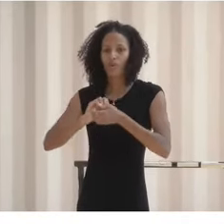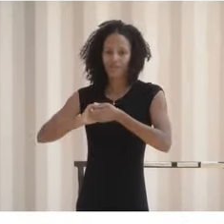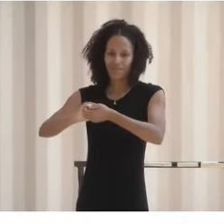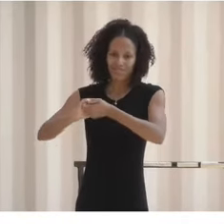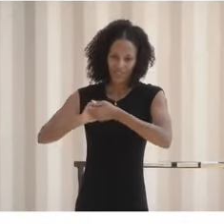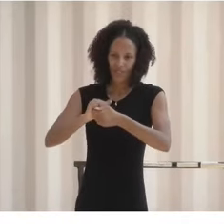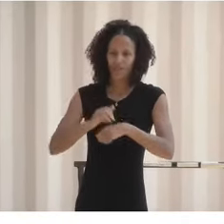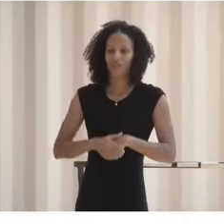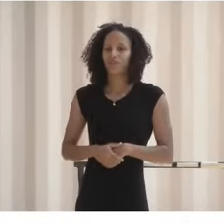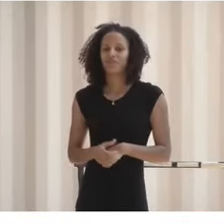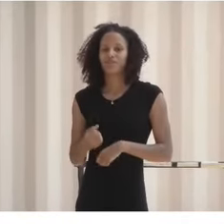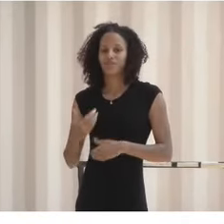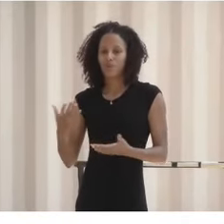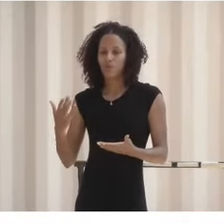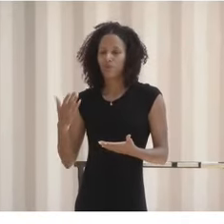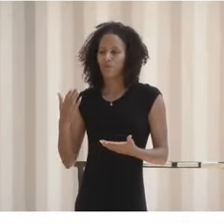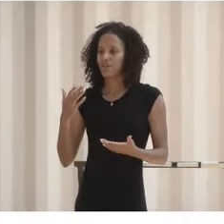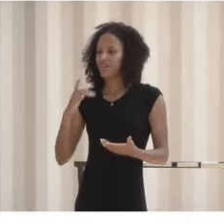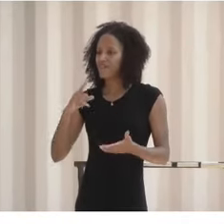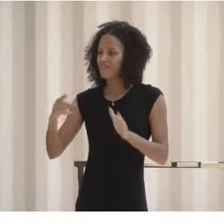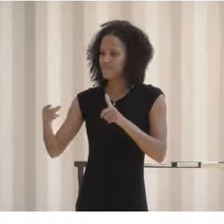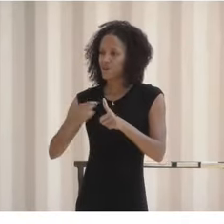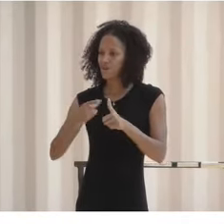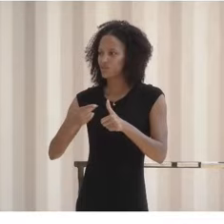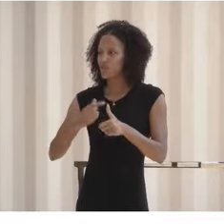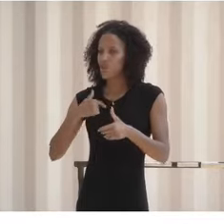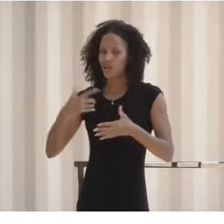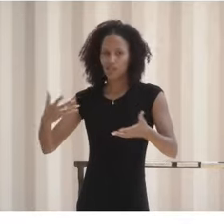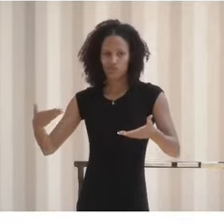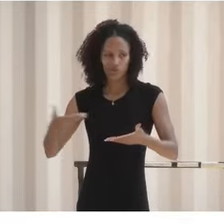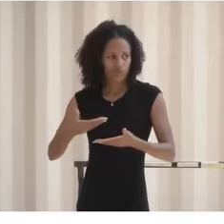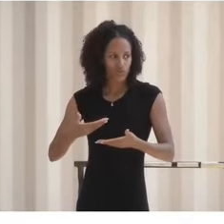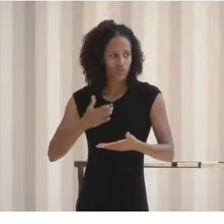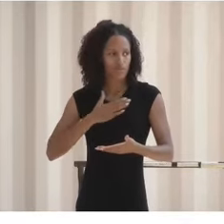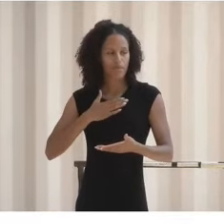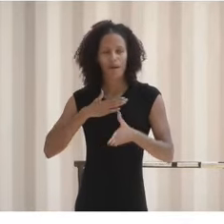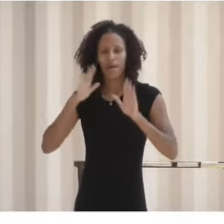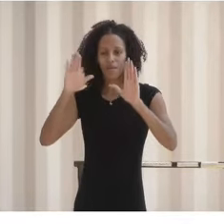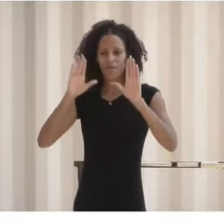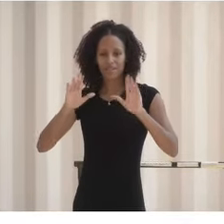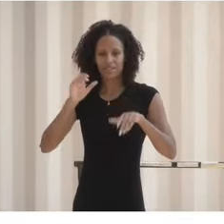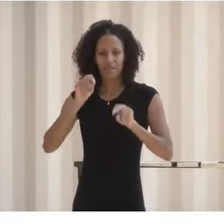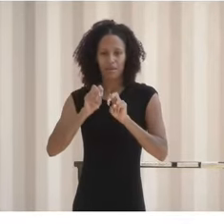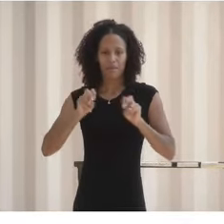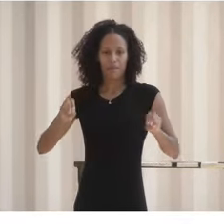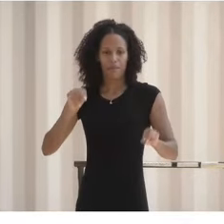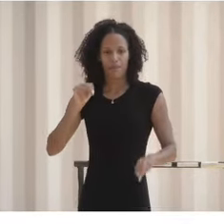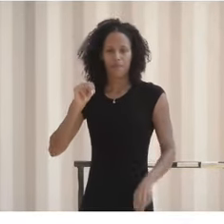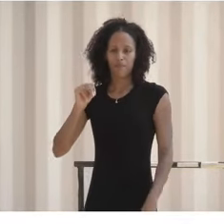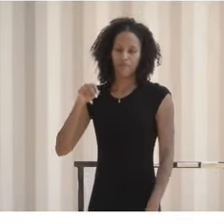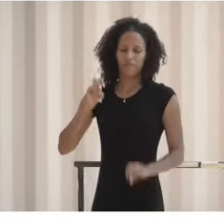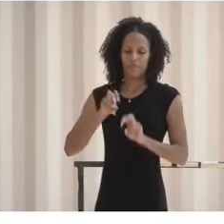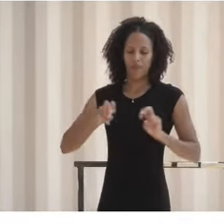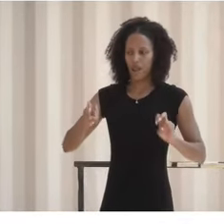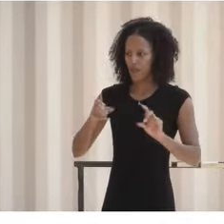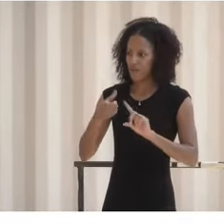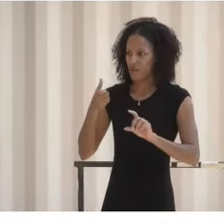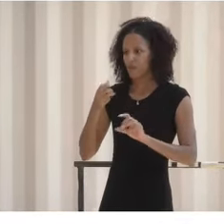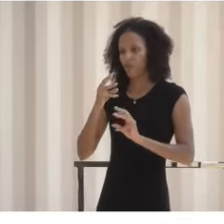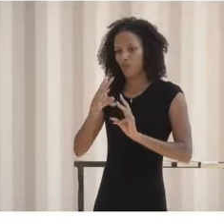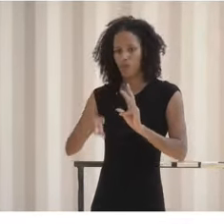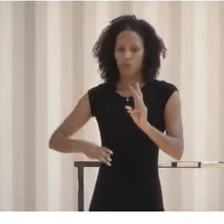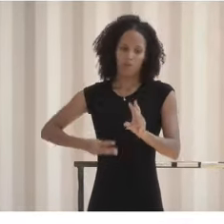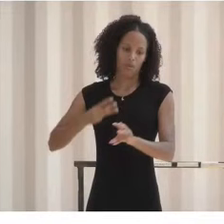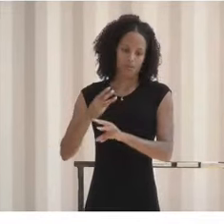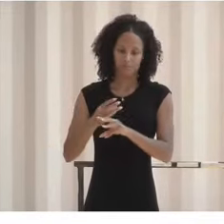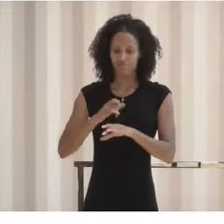this. So what I want to do is I would like to, first of all, introduce my amazing panel that come from all over the world. And I'll